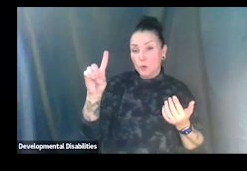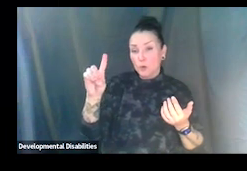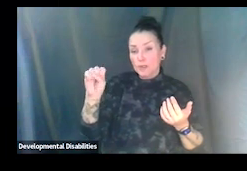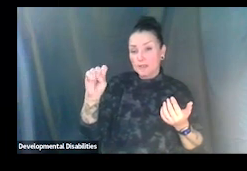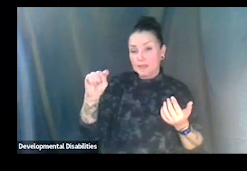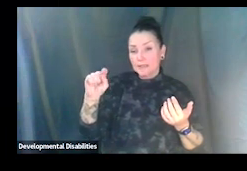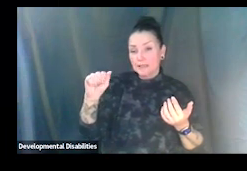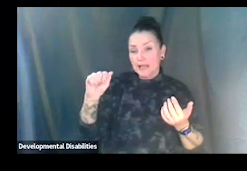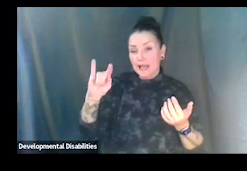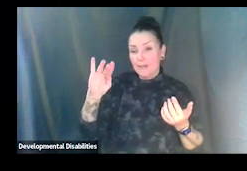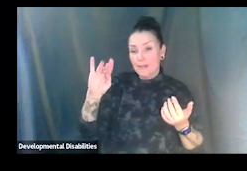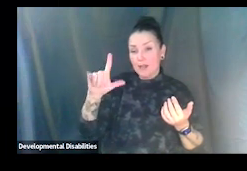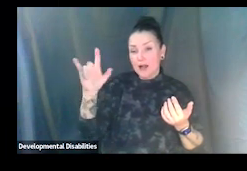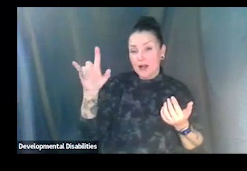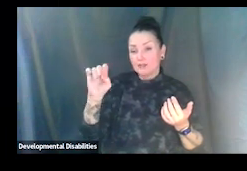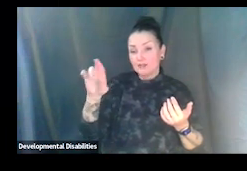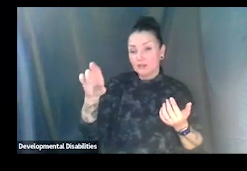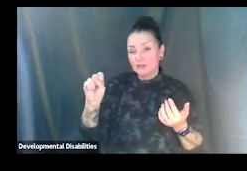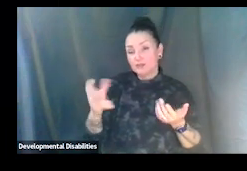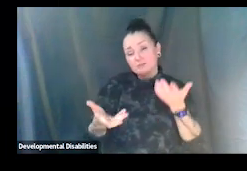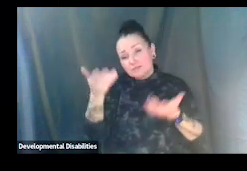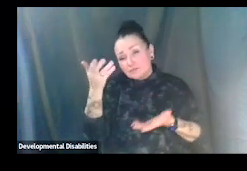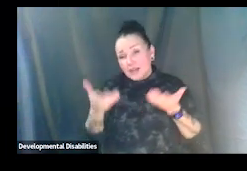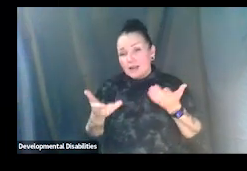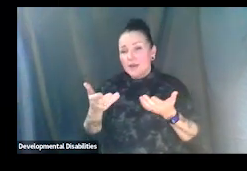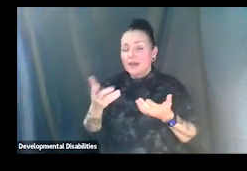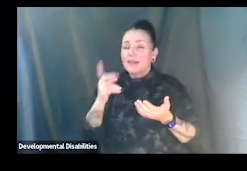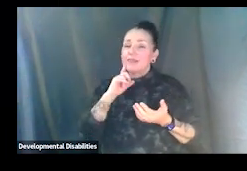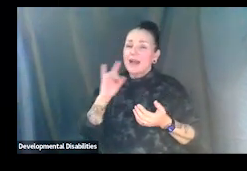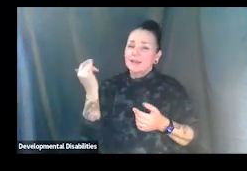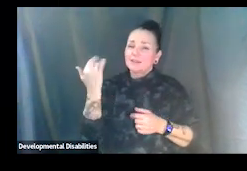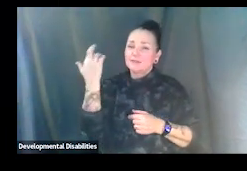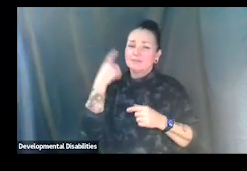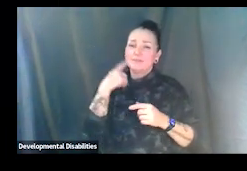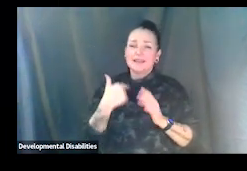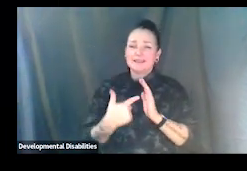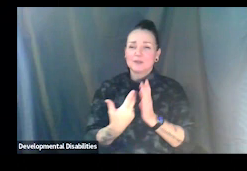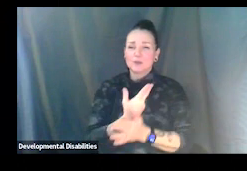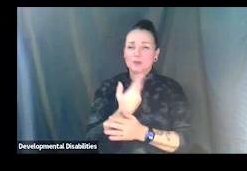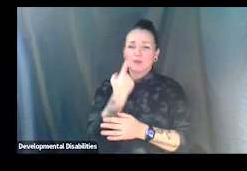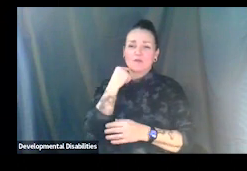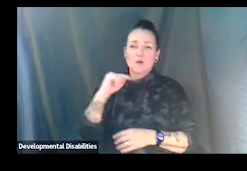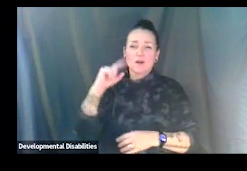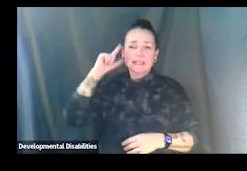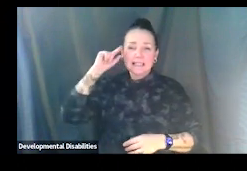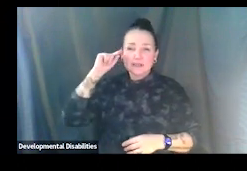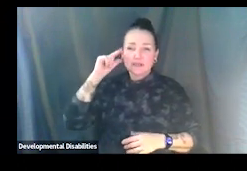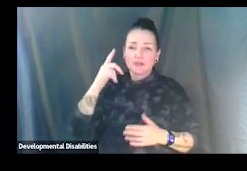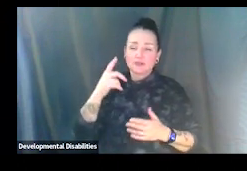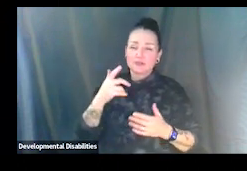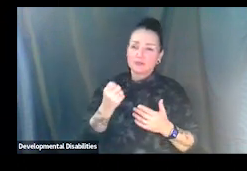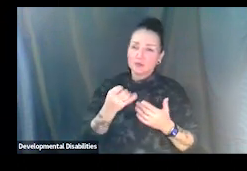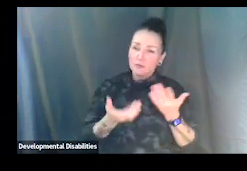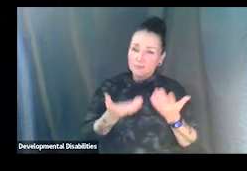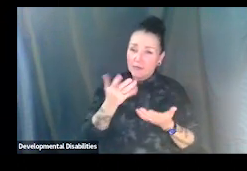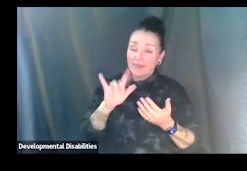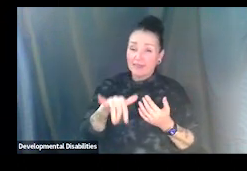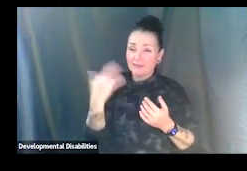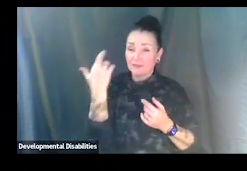include anticonvulsants. So some of those people may be included in that group. But regardless, 18% of people under the age of 2 taking medicine